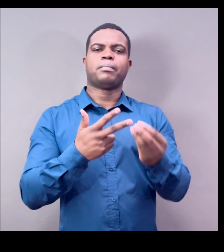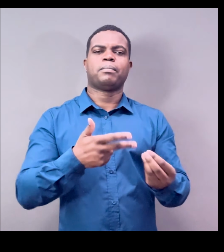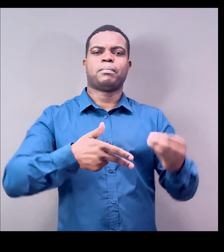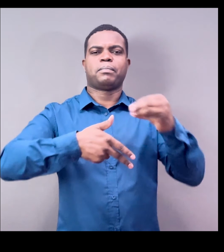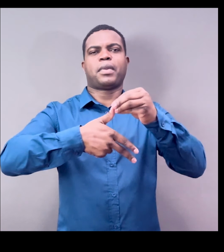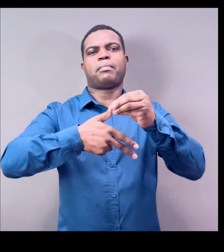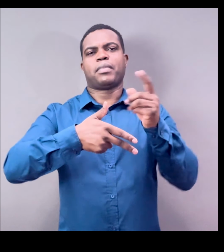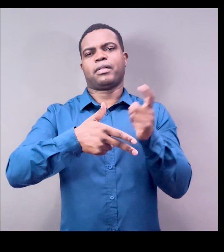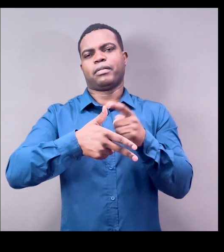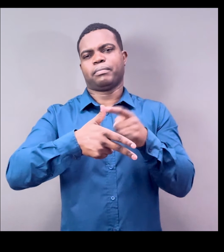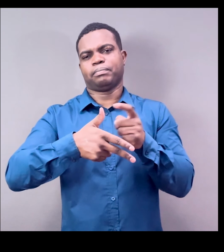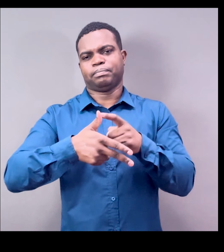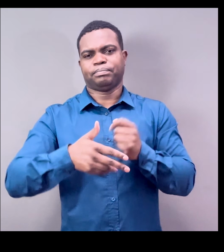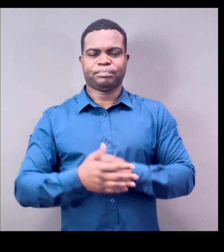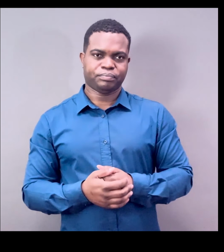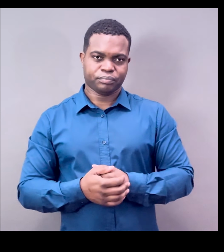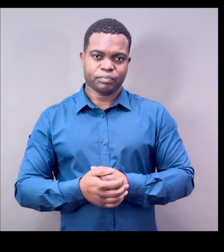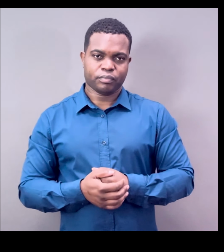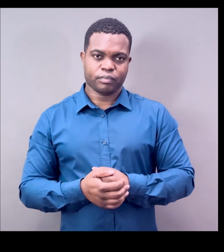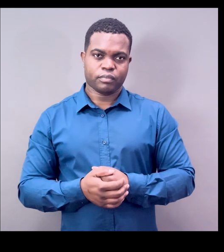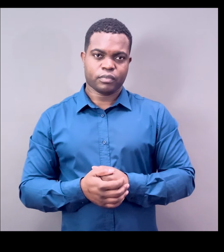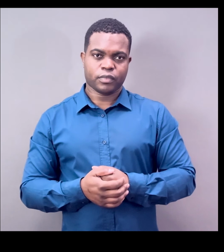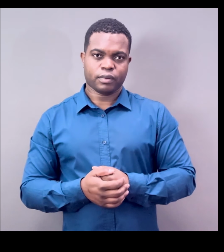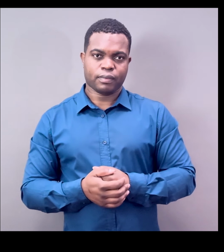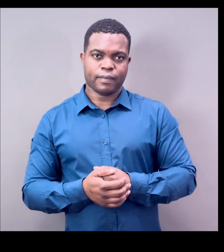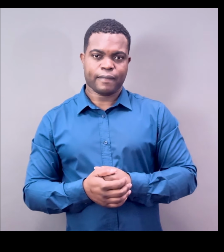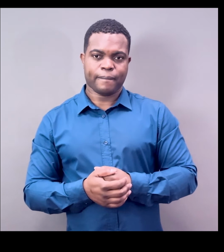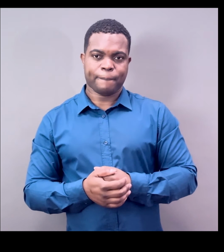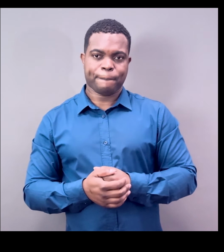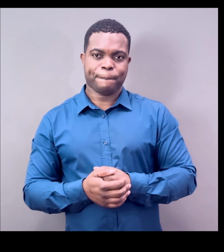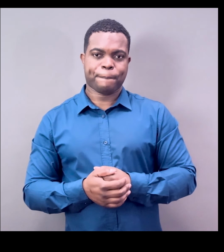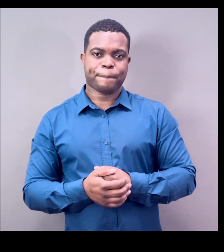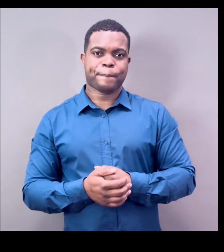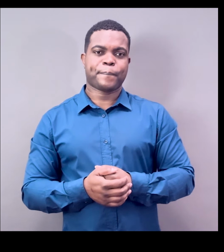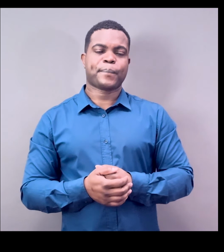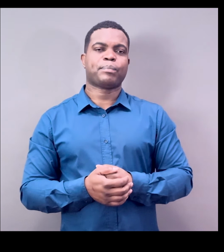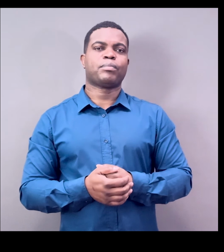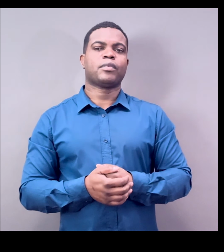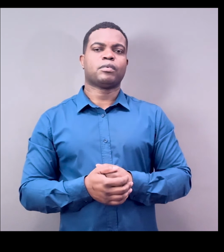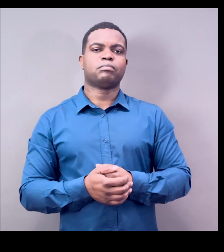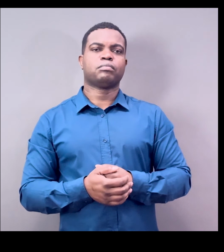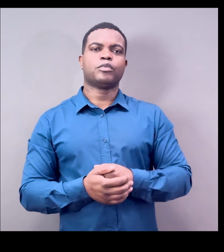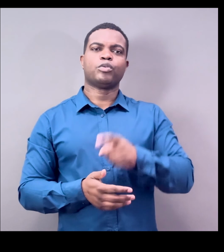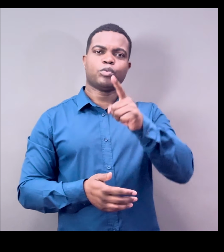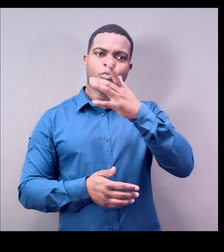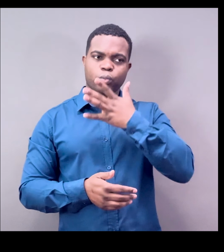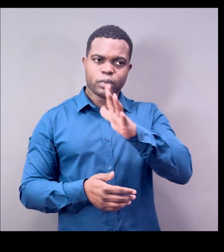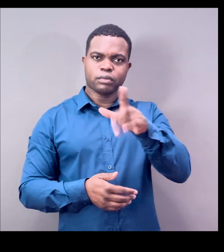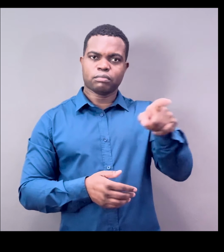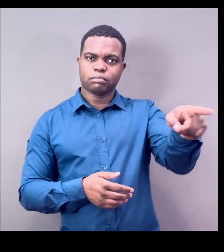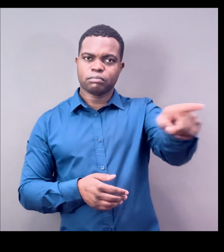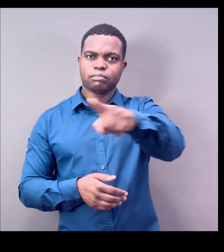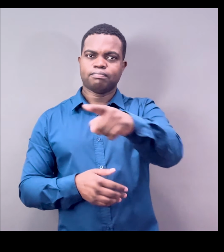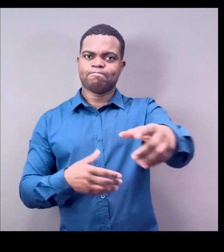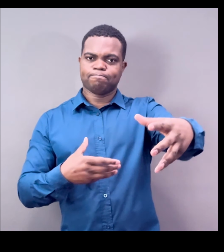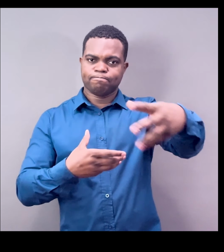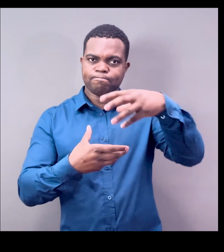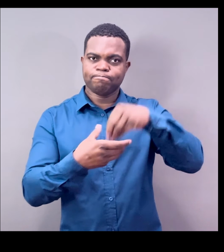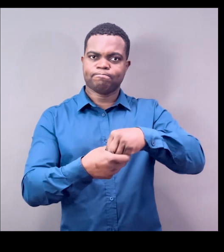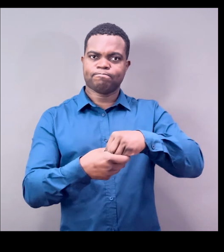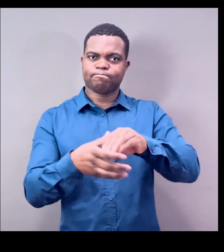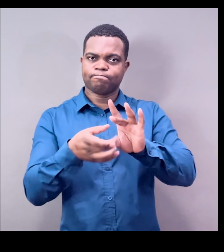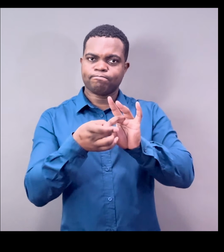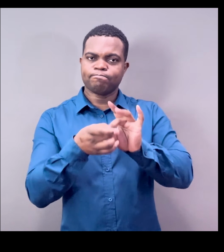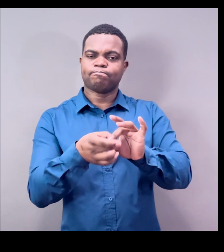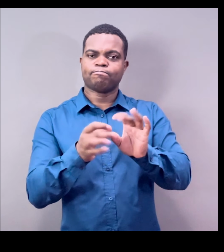could fall under this category. You need to also make sure that they